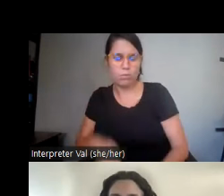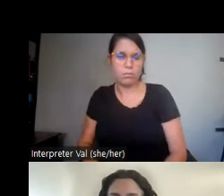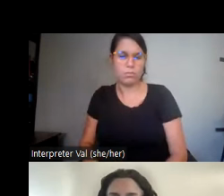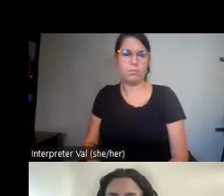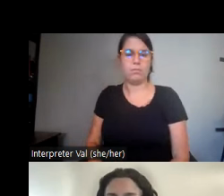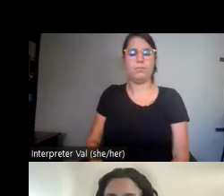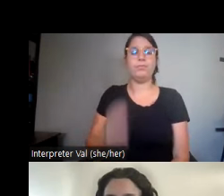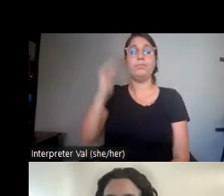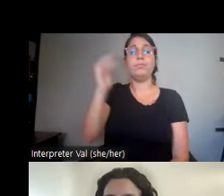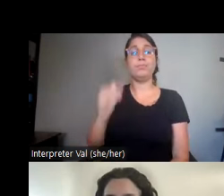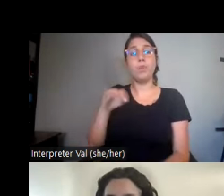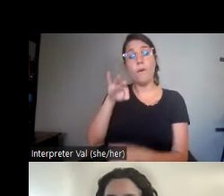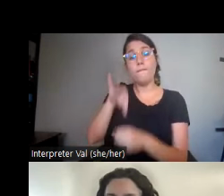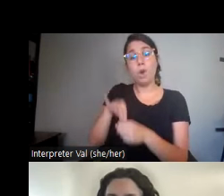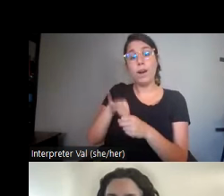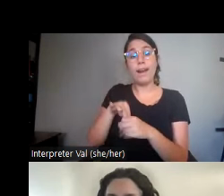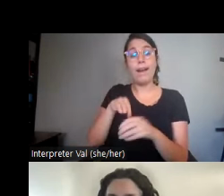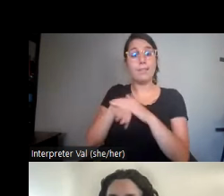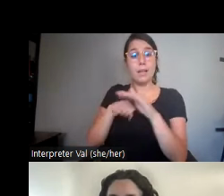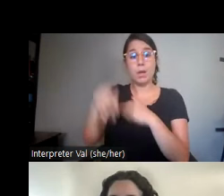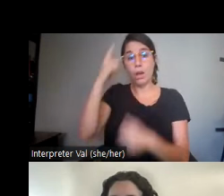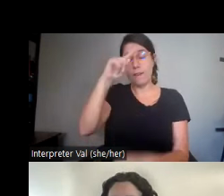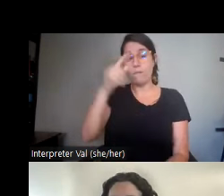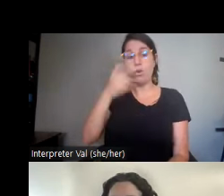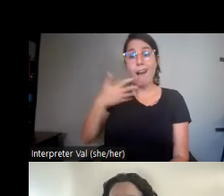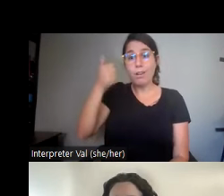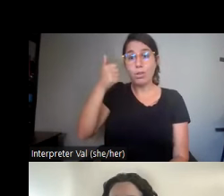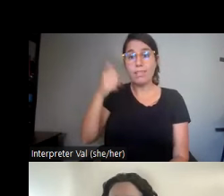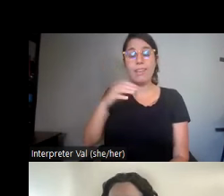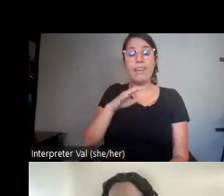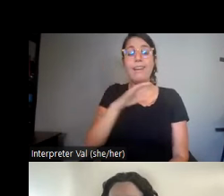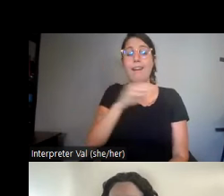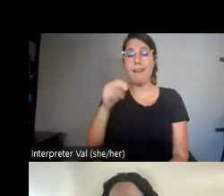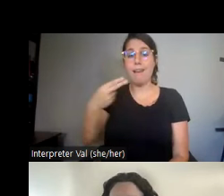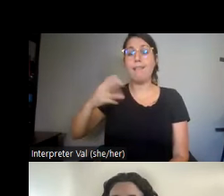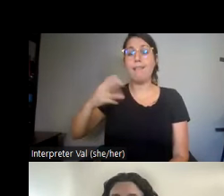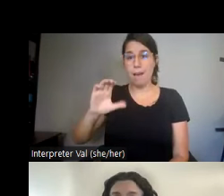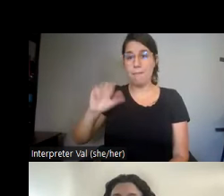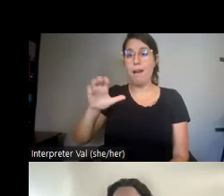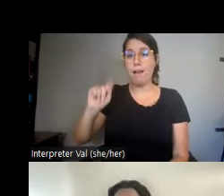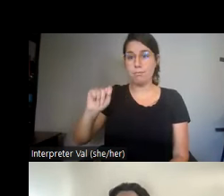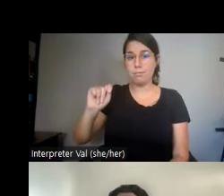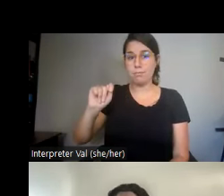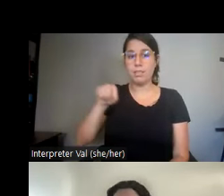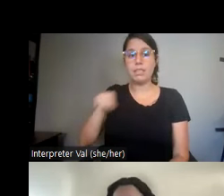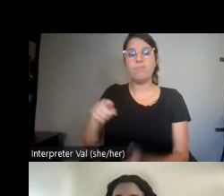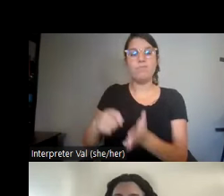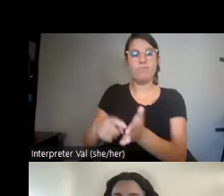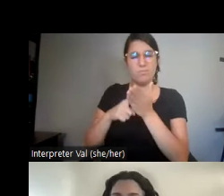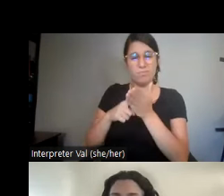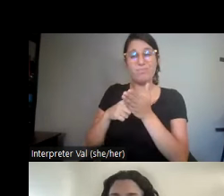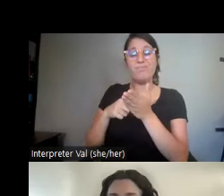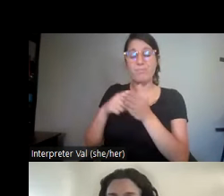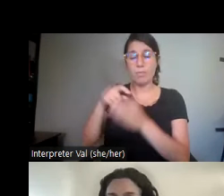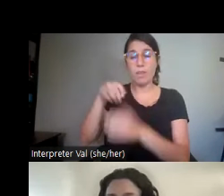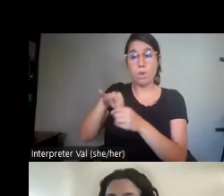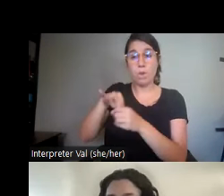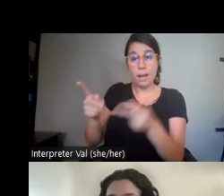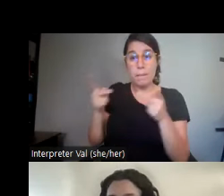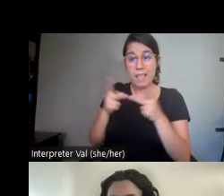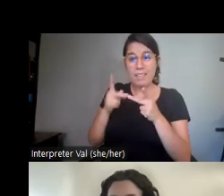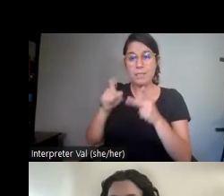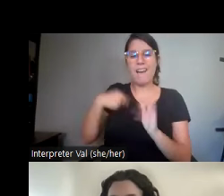The Voting Accessibility for the Elderly and Handicapped Act requires polling places to make registration